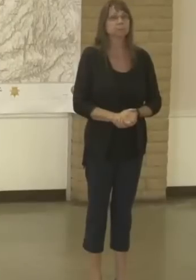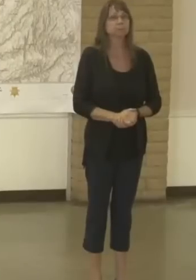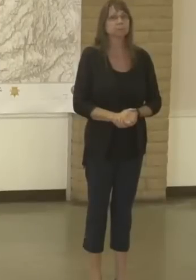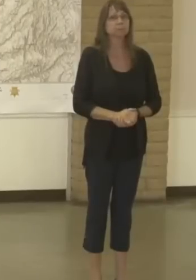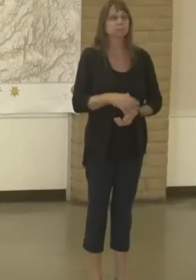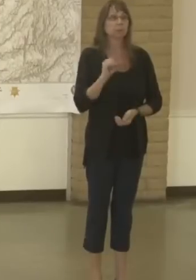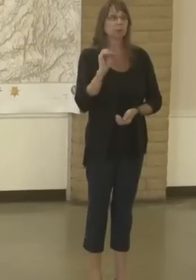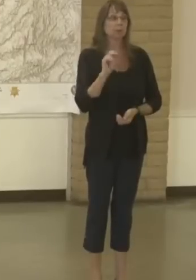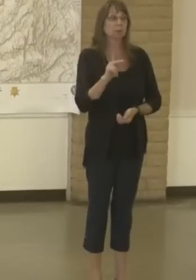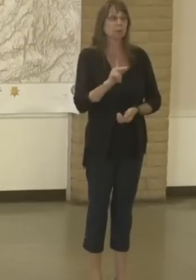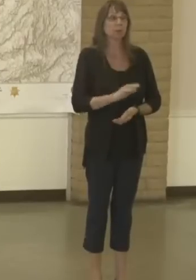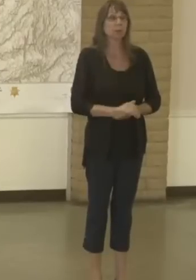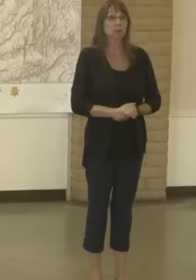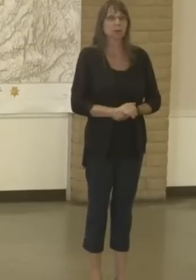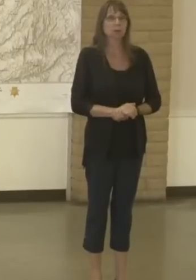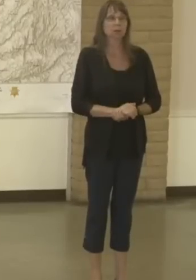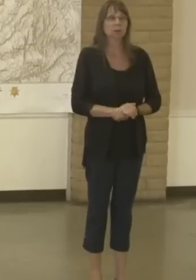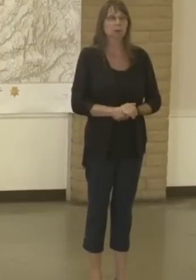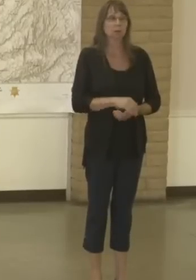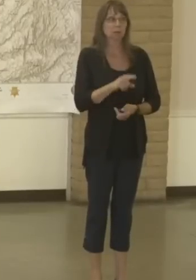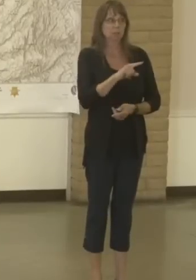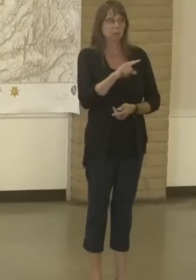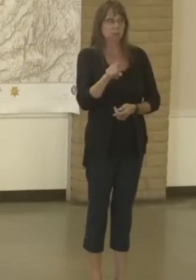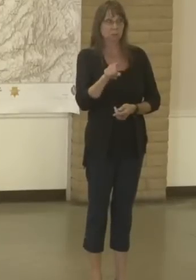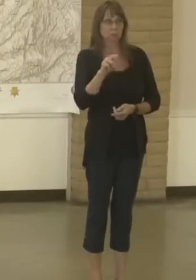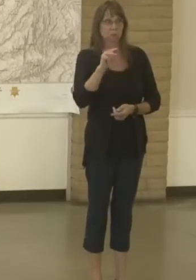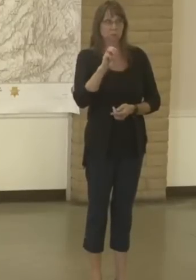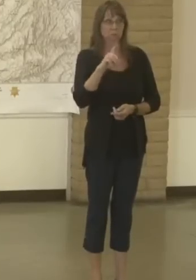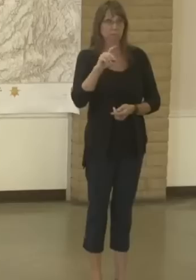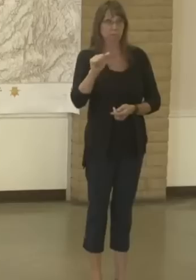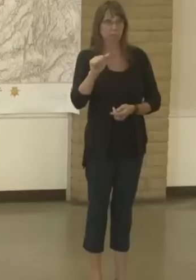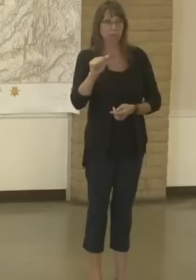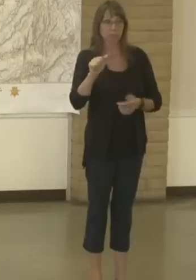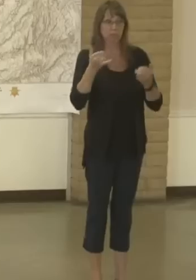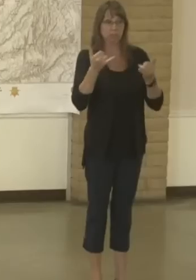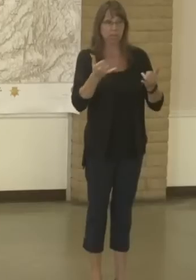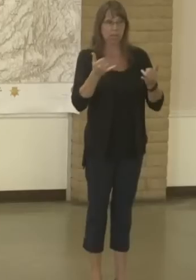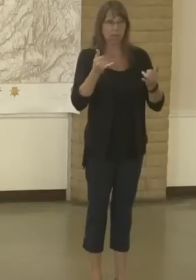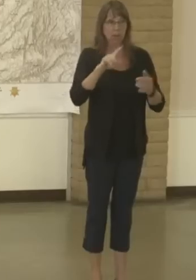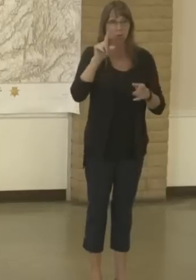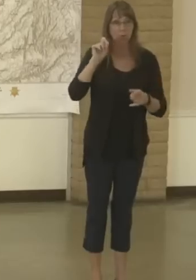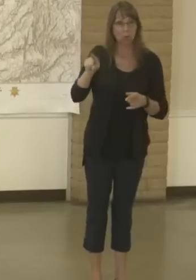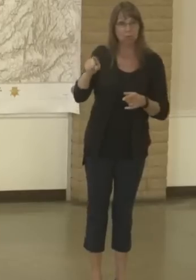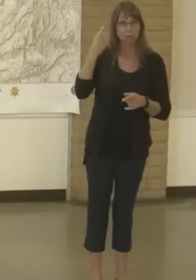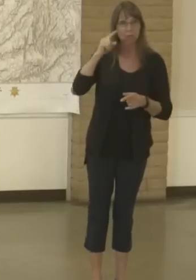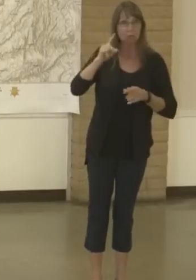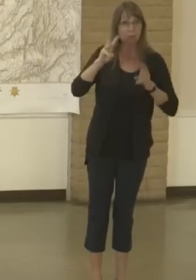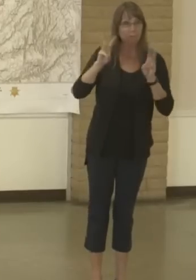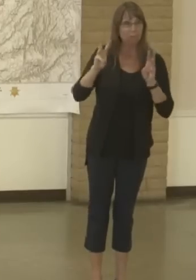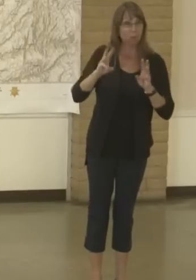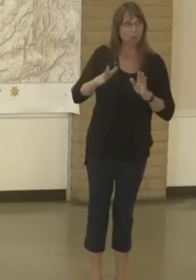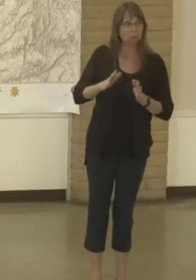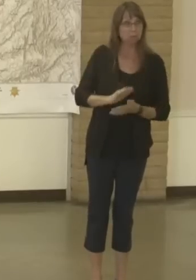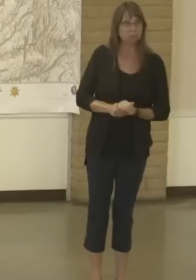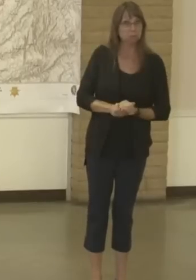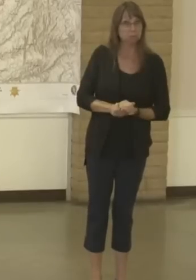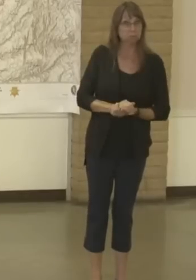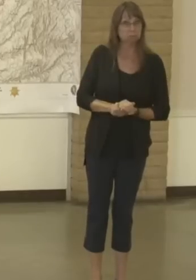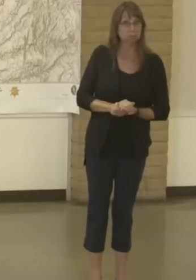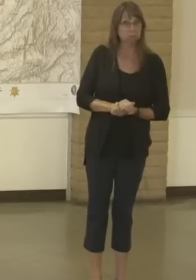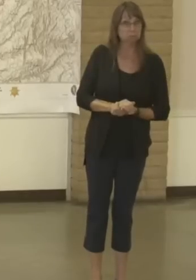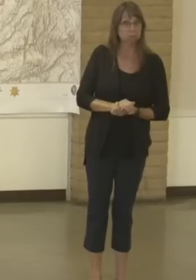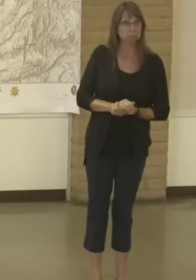Okay, for our media folks, does anybody have any questions for our fire meteorologist? Any questions for our